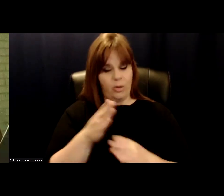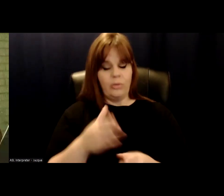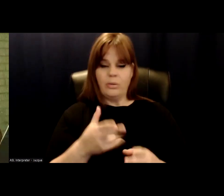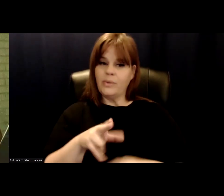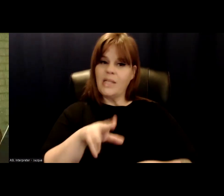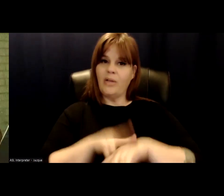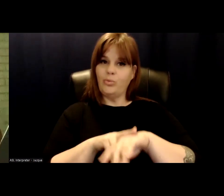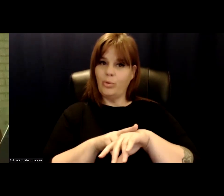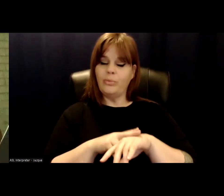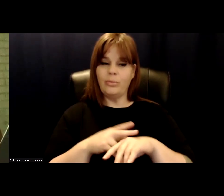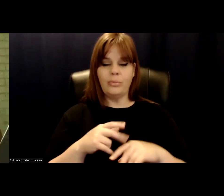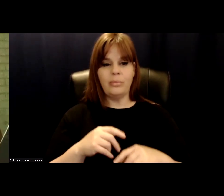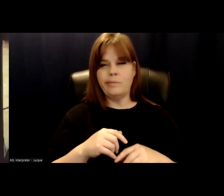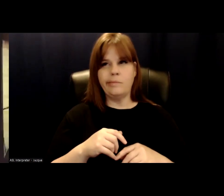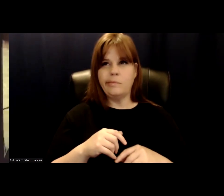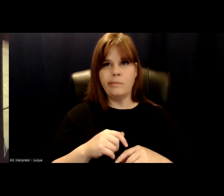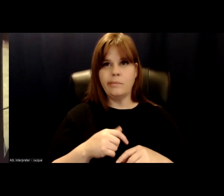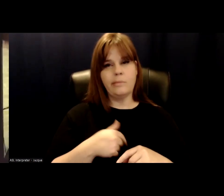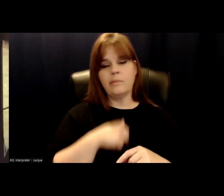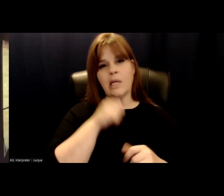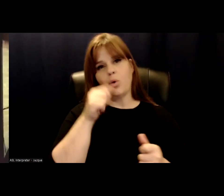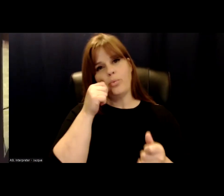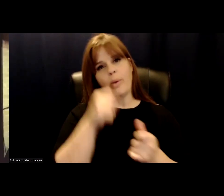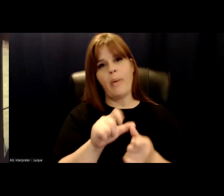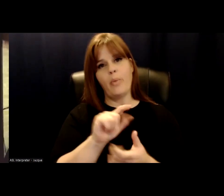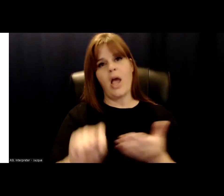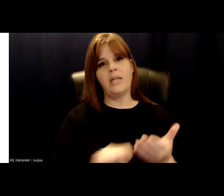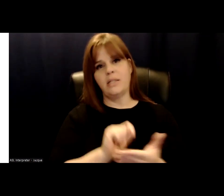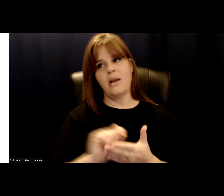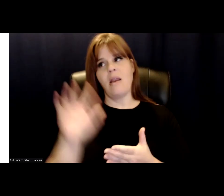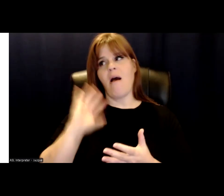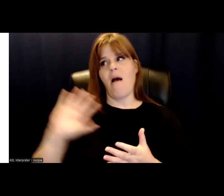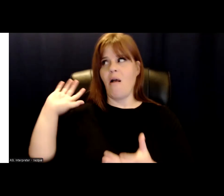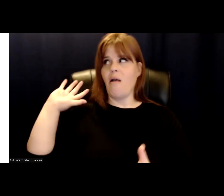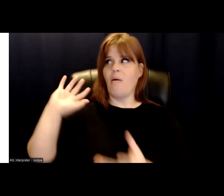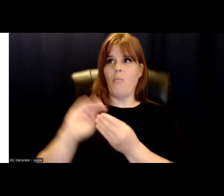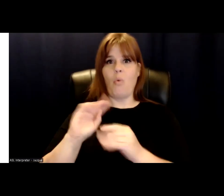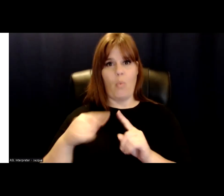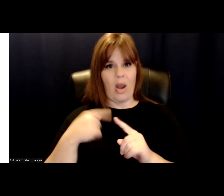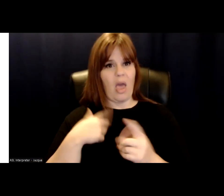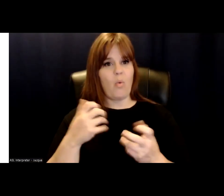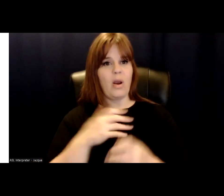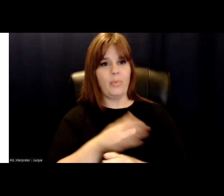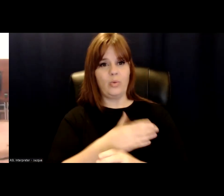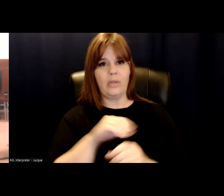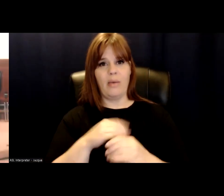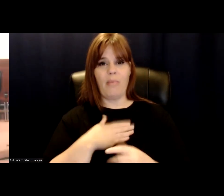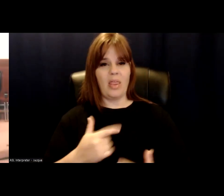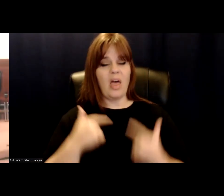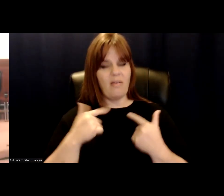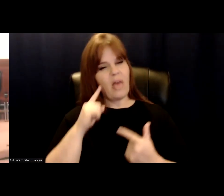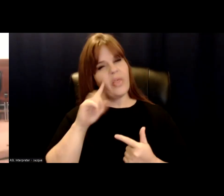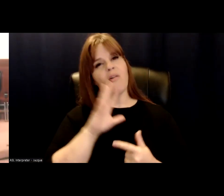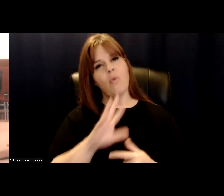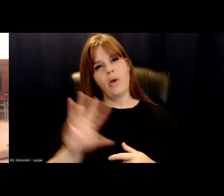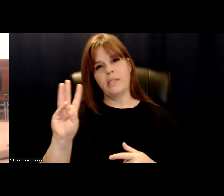I don't really remember a time where I didn't want that to be my life. I think it was around the age of 6 that I started